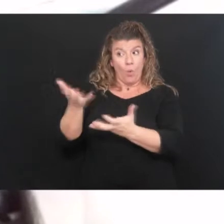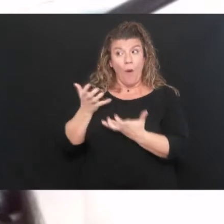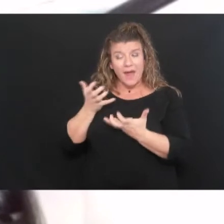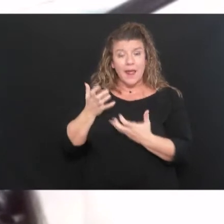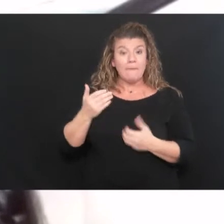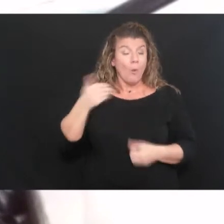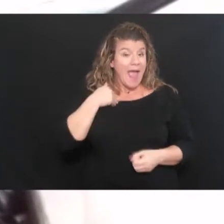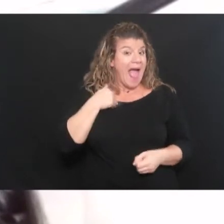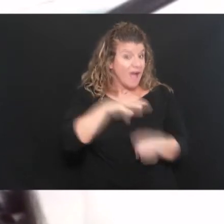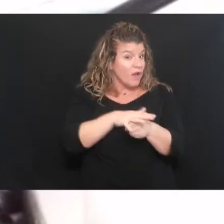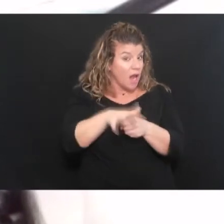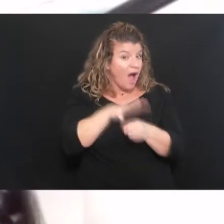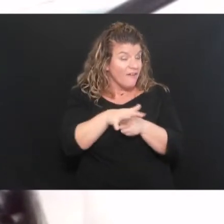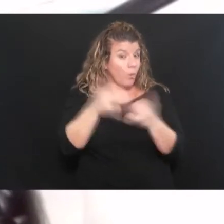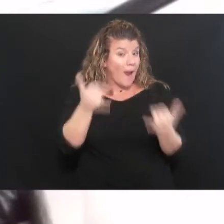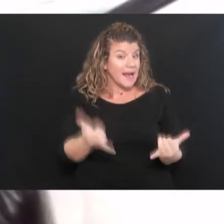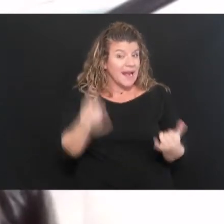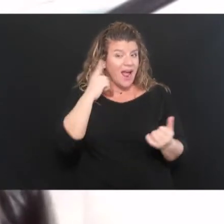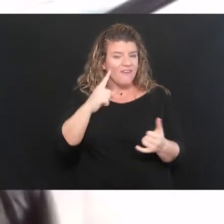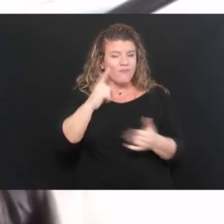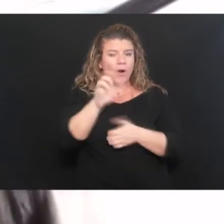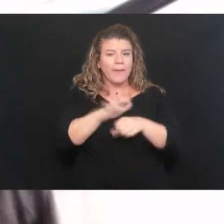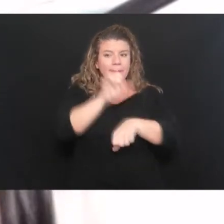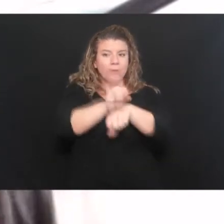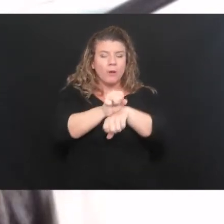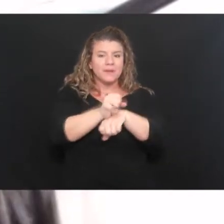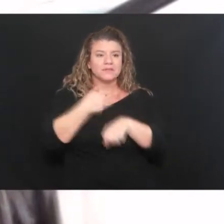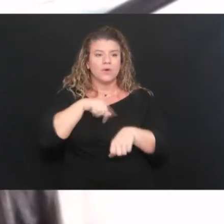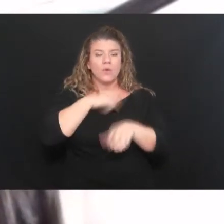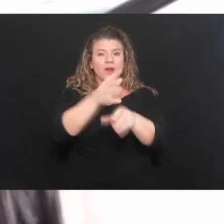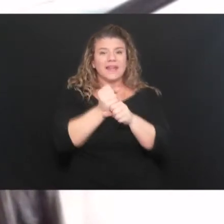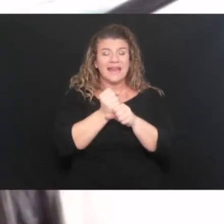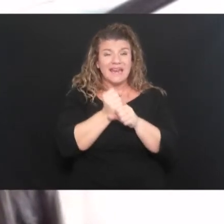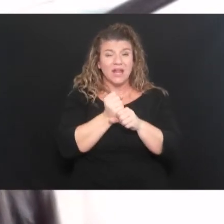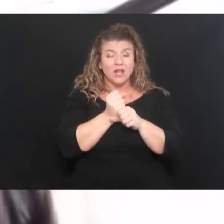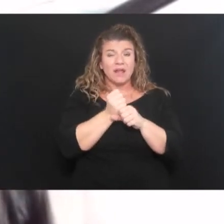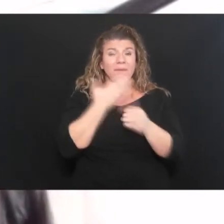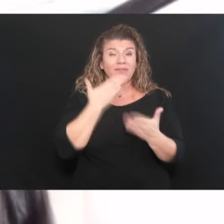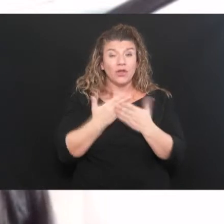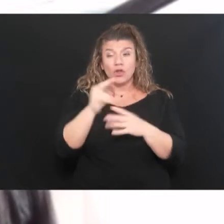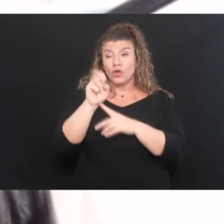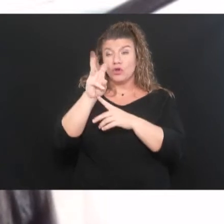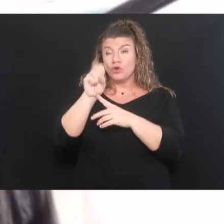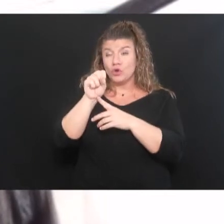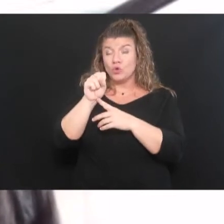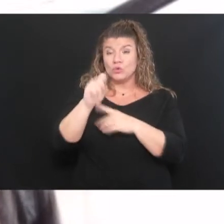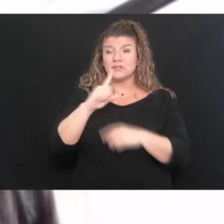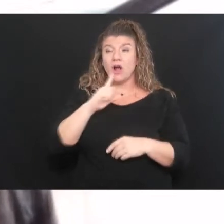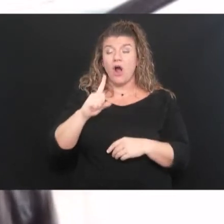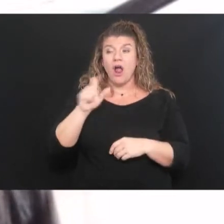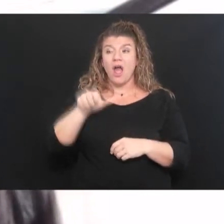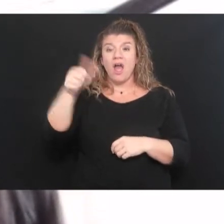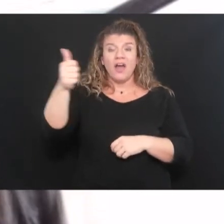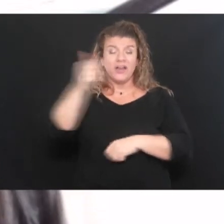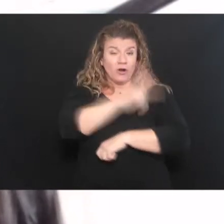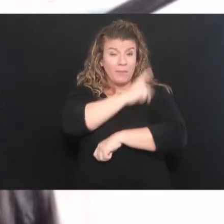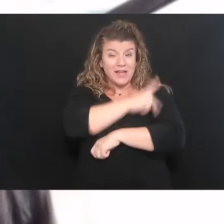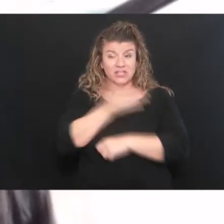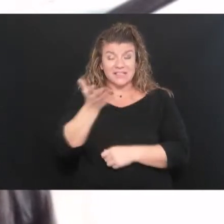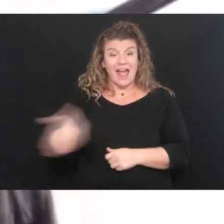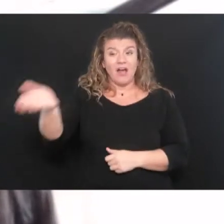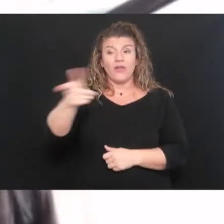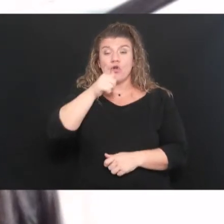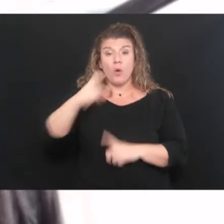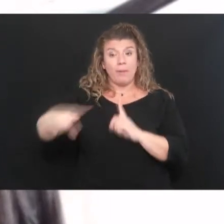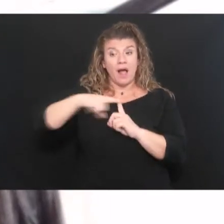sufficient amounts out there for at least some of the appointments that we're getting. The good news is I think that more patients out there who are COVID positive know